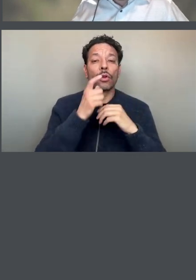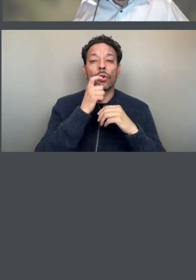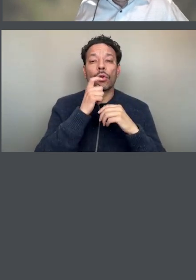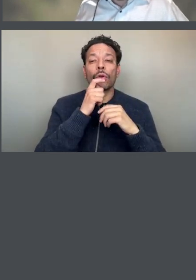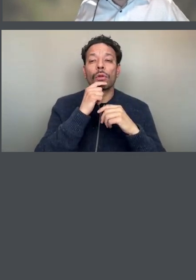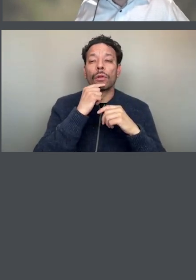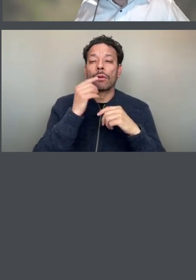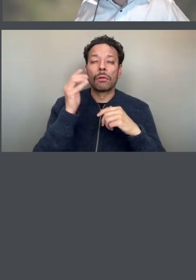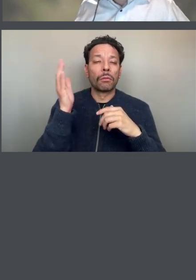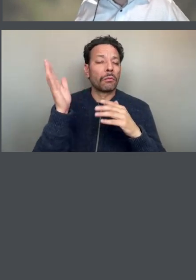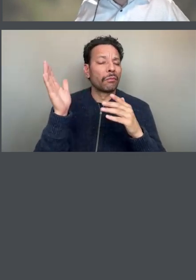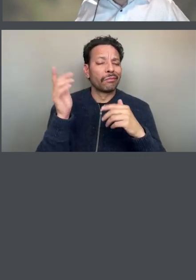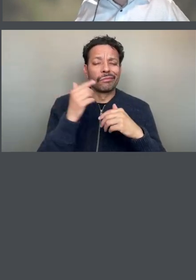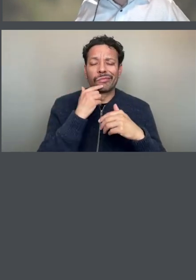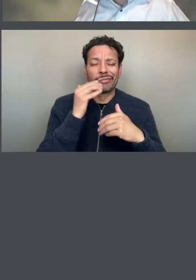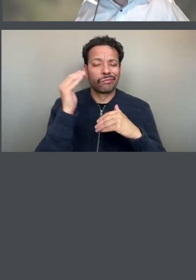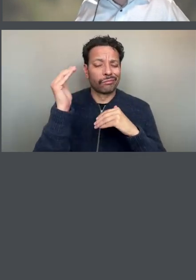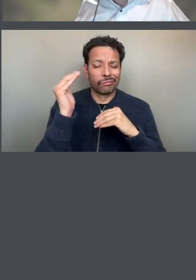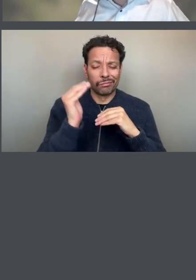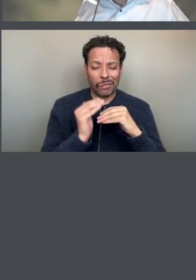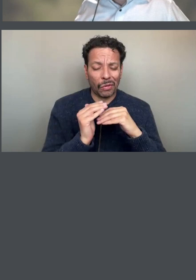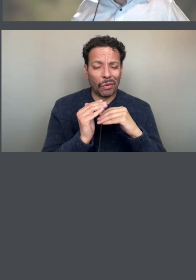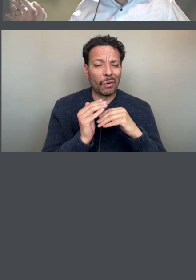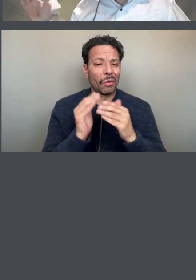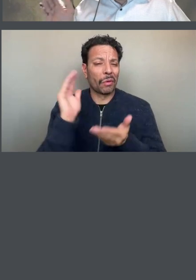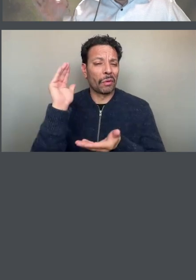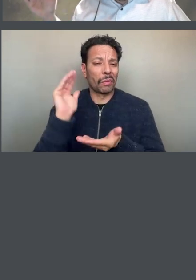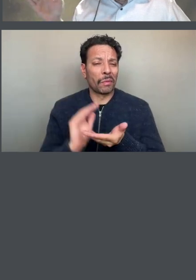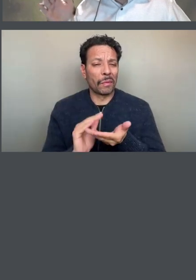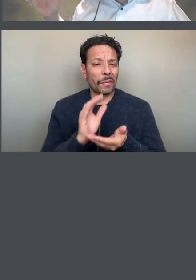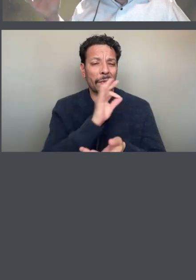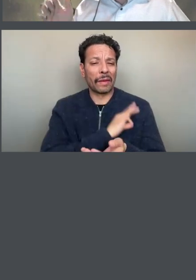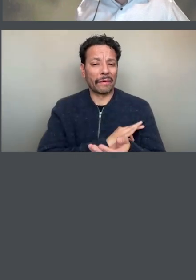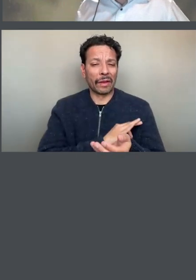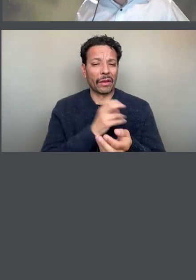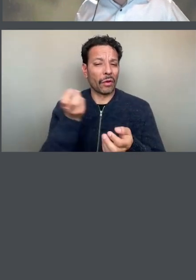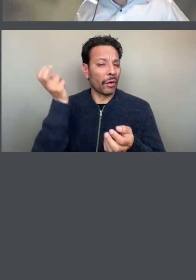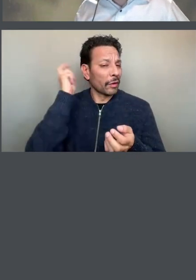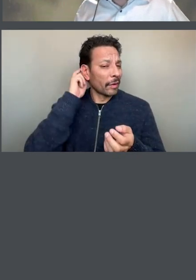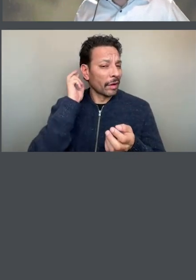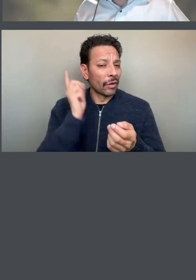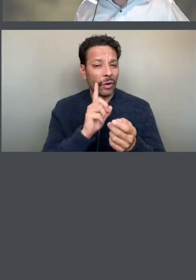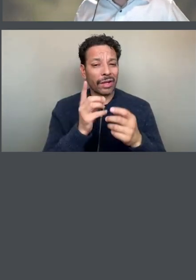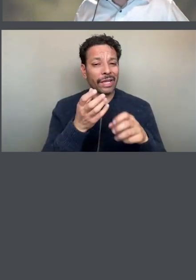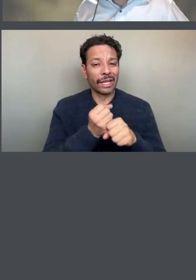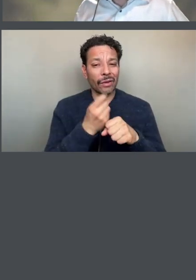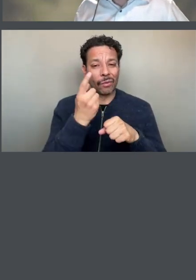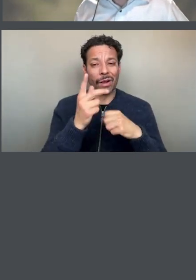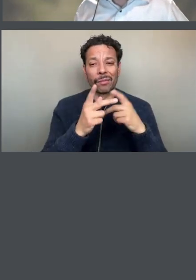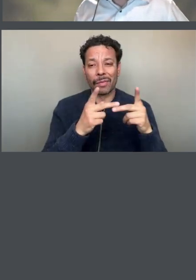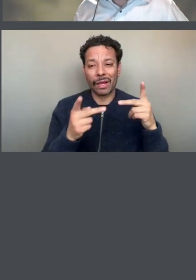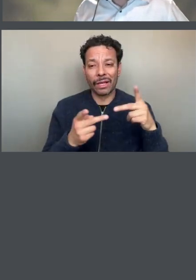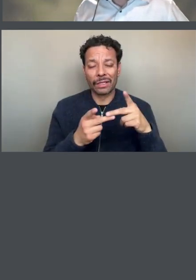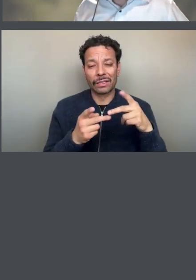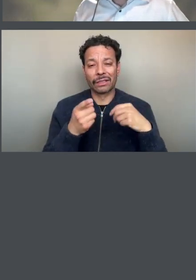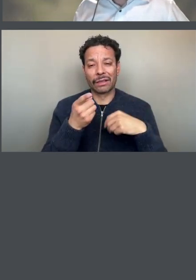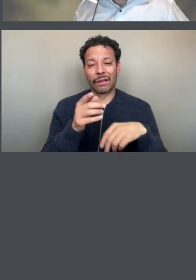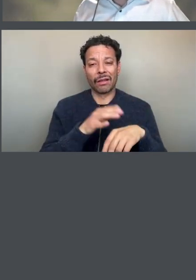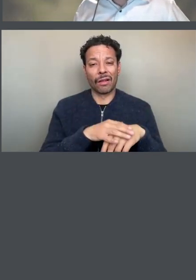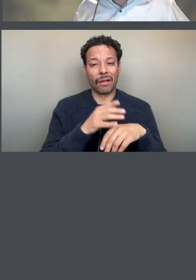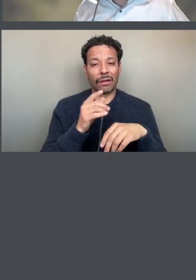very, very little benefit from a cochlear implant, and they only really perceive one kind of place of stimulation along the